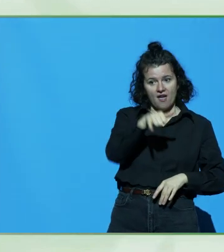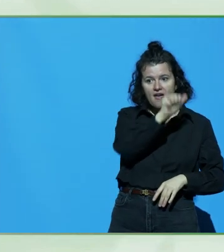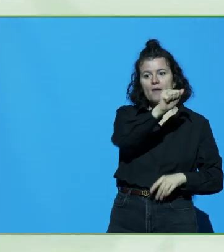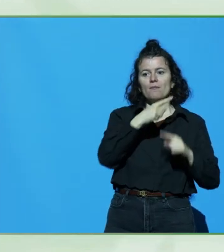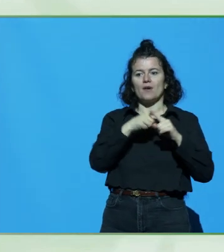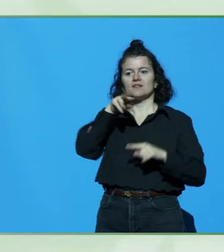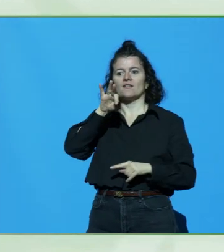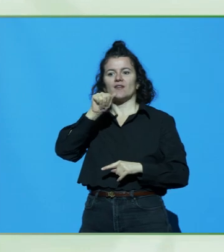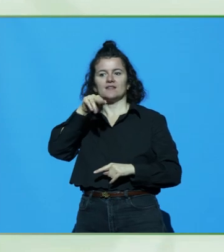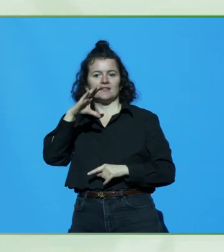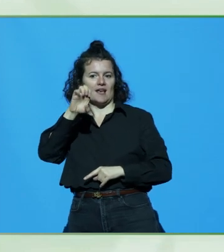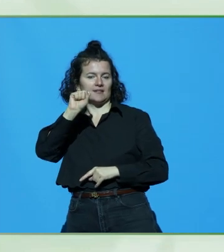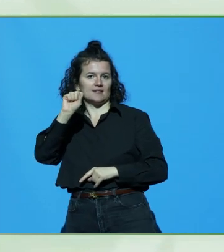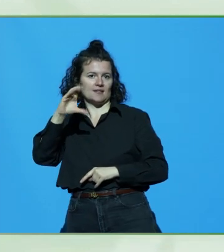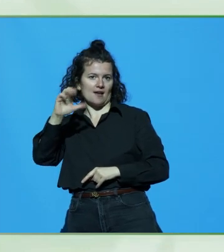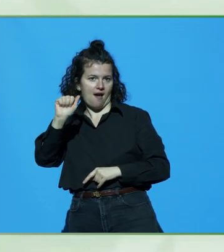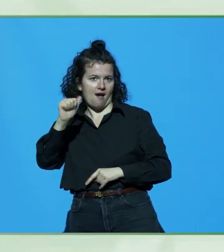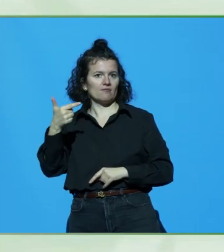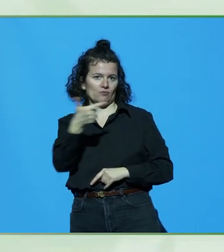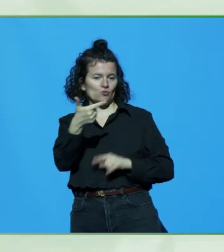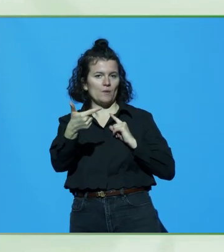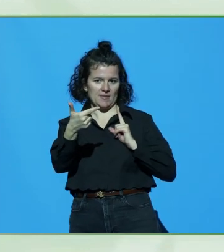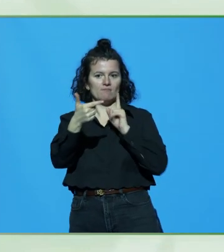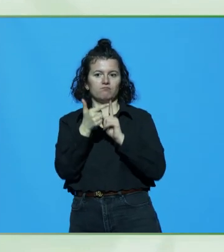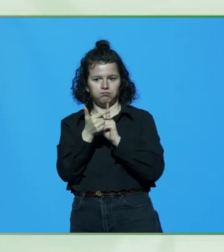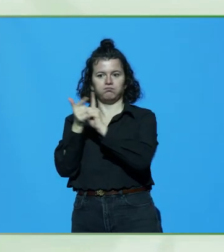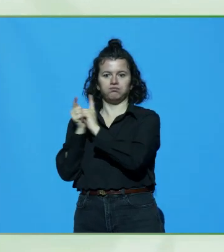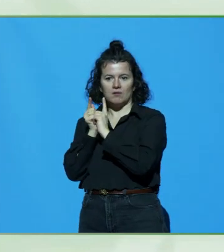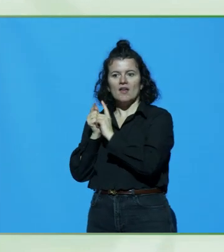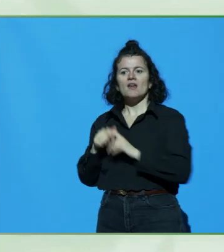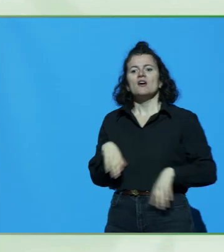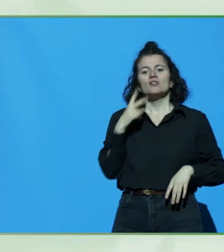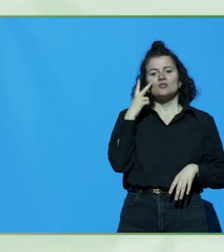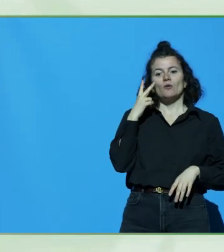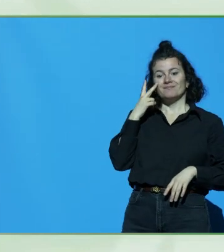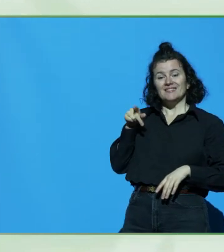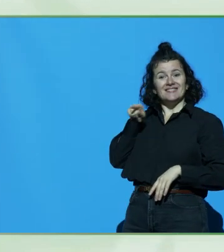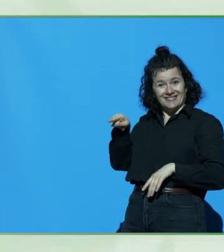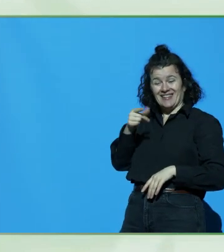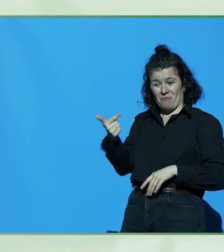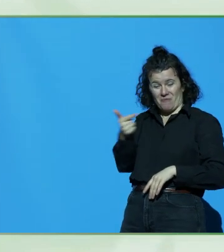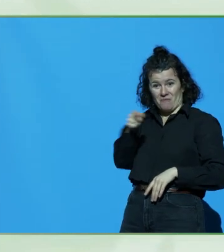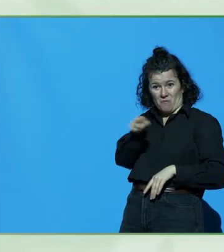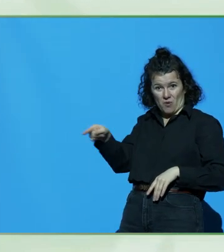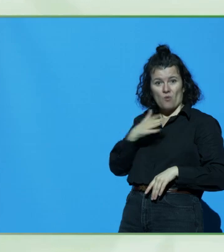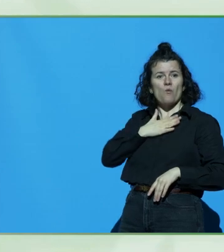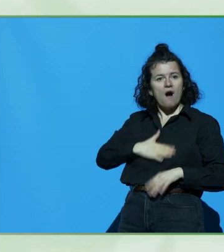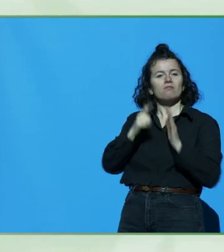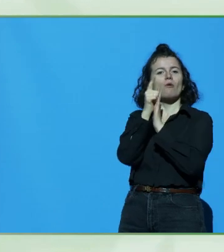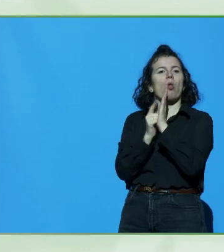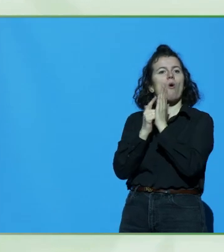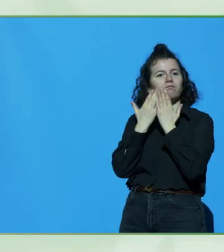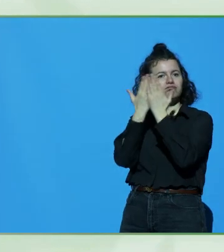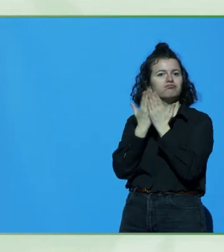these young people who plan to go to law school after they graduate with their BA and make a difference in the world. And